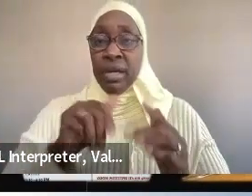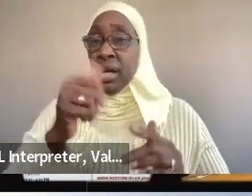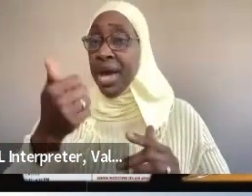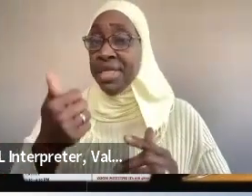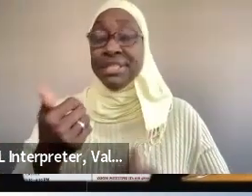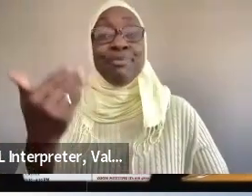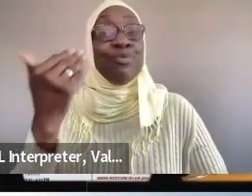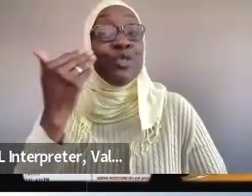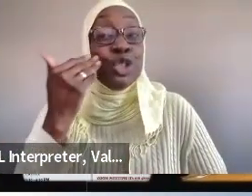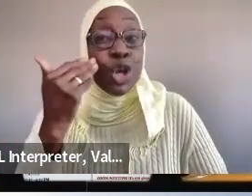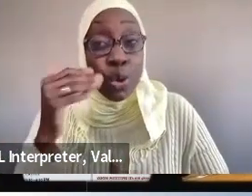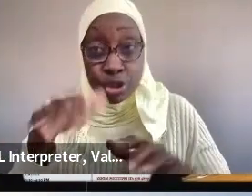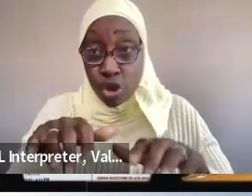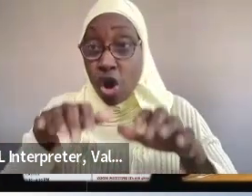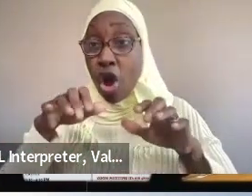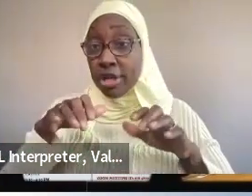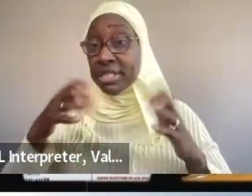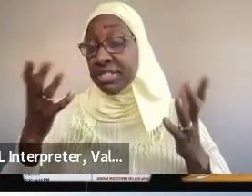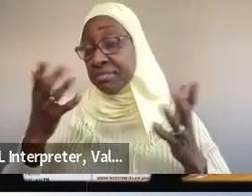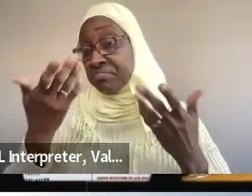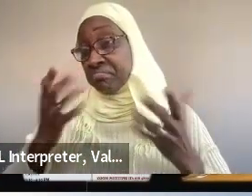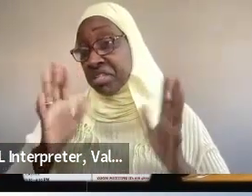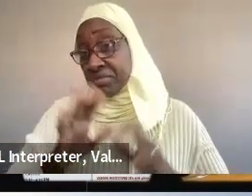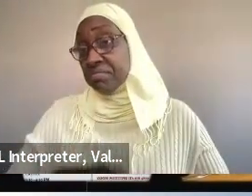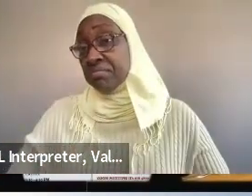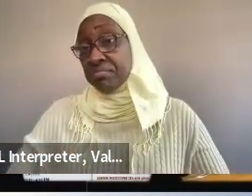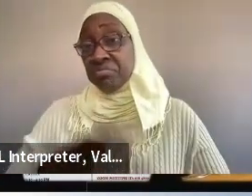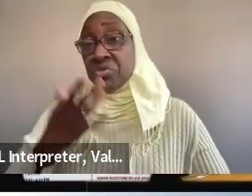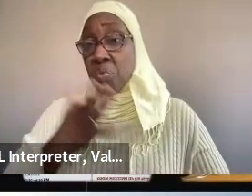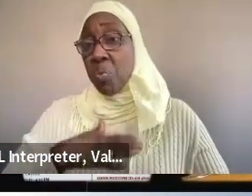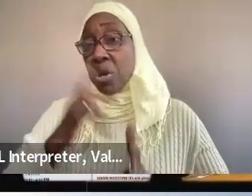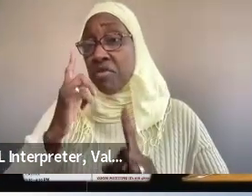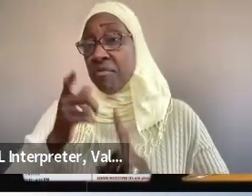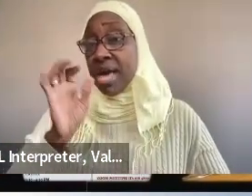said earlier. And so, yeah, that's one of my tips.